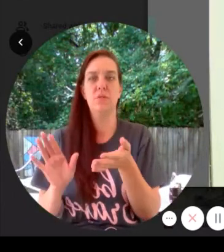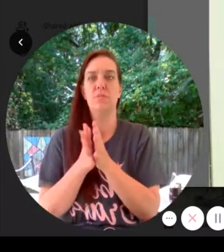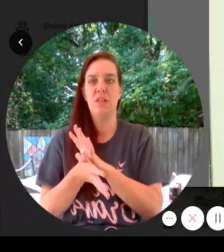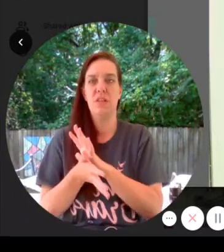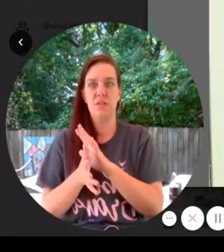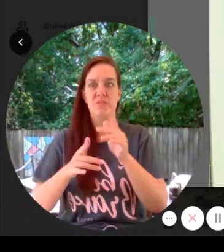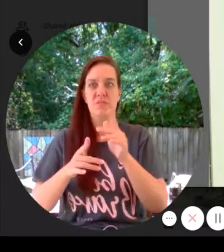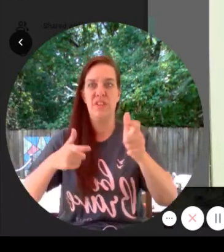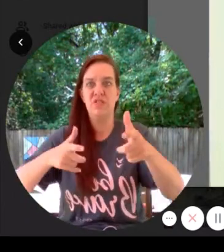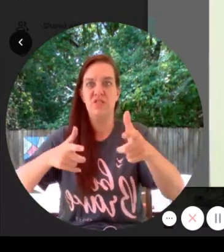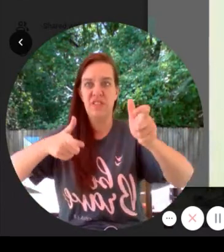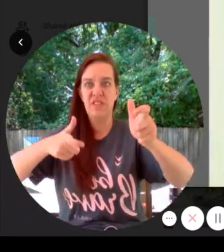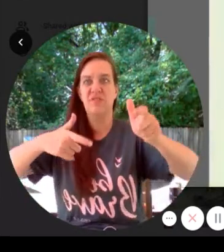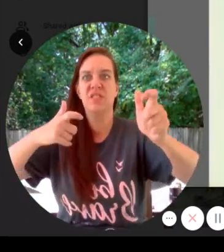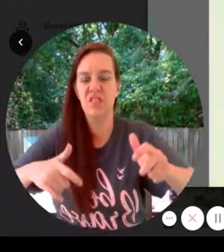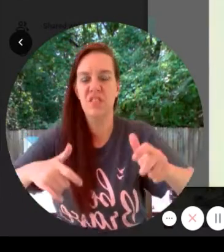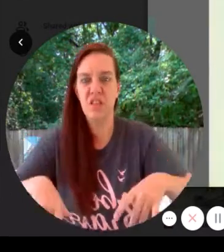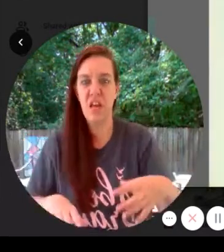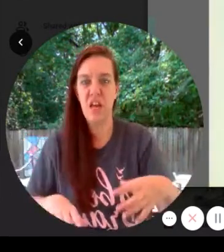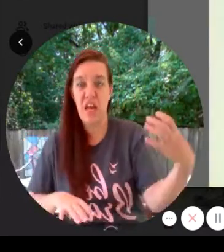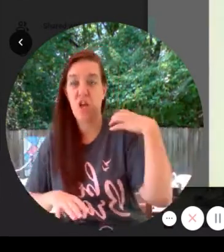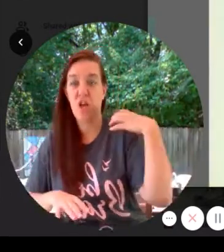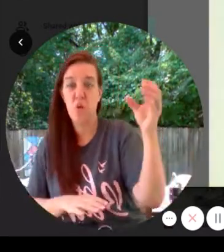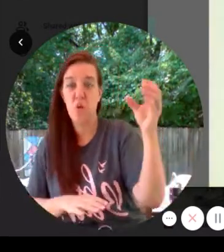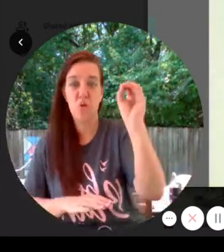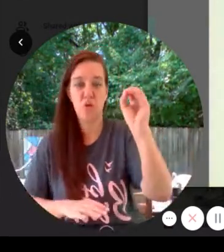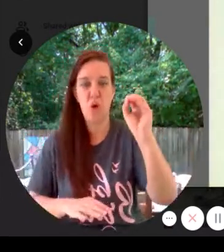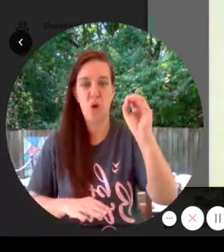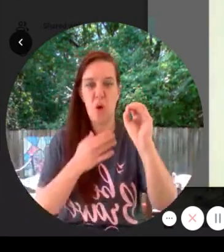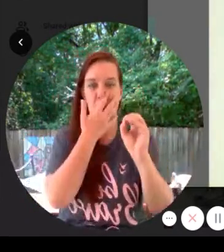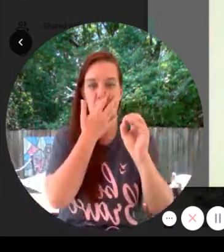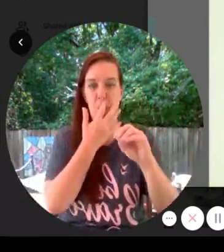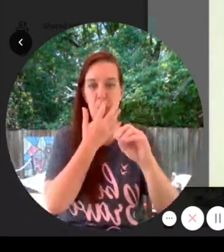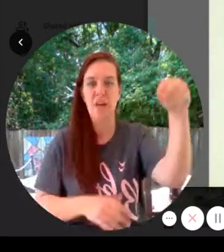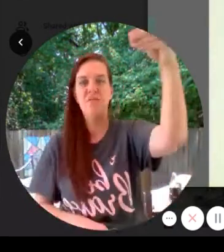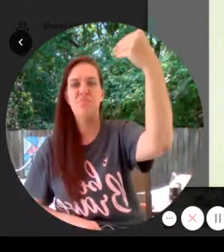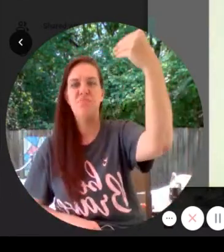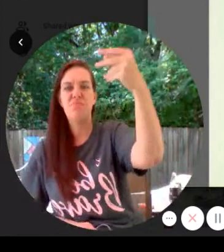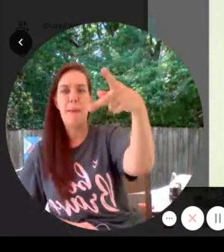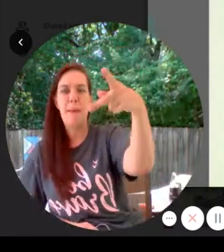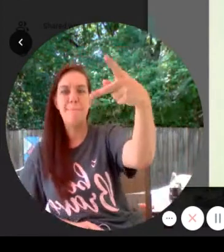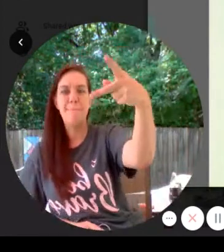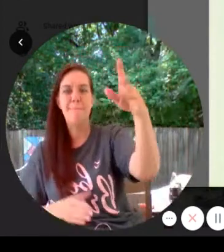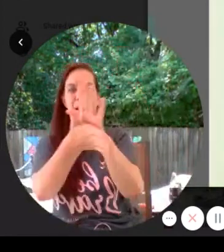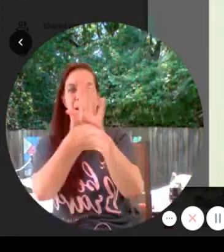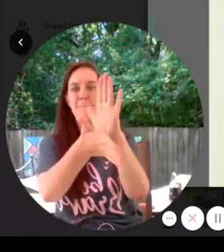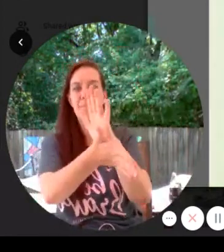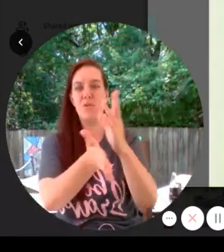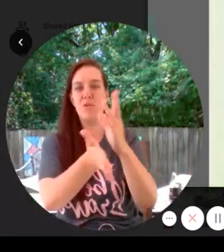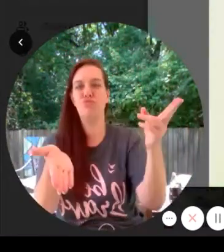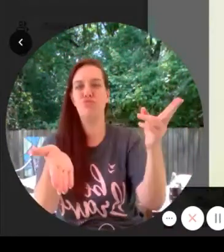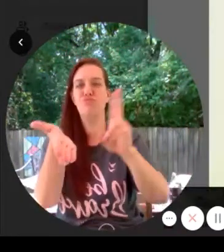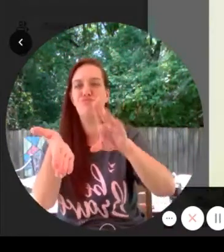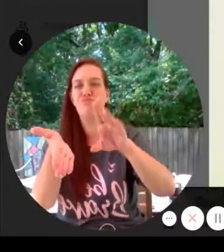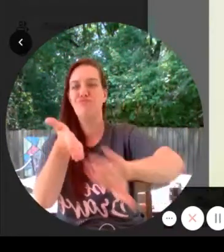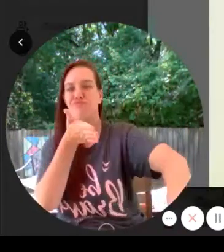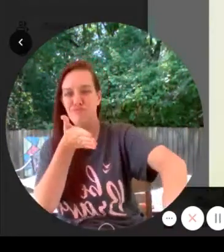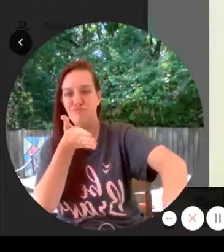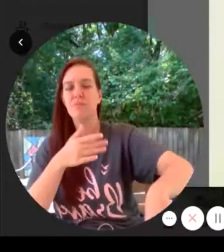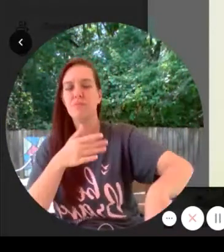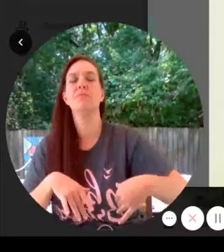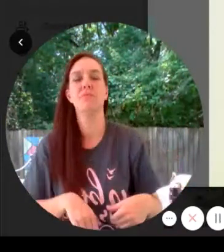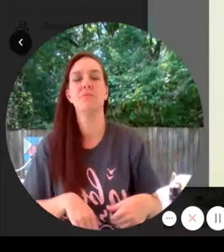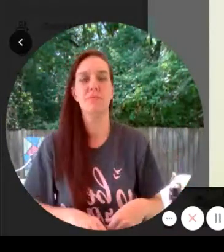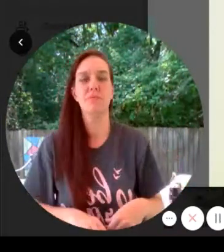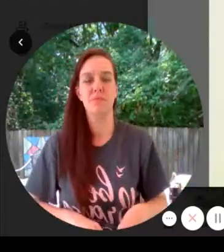frantic, and Coach O waved a pack of pink slips in the air dramatically. In the